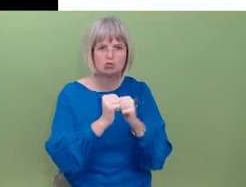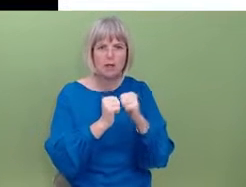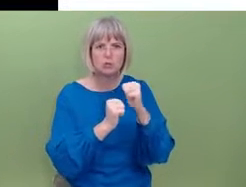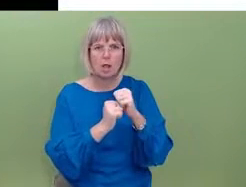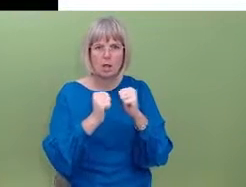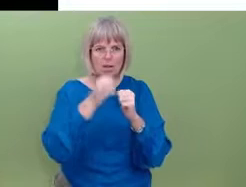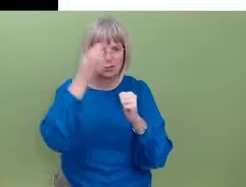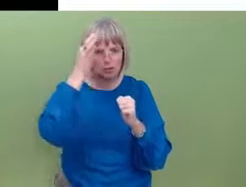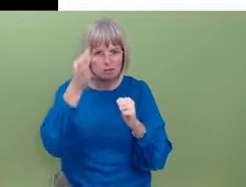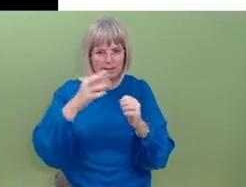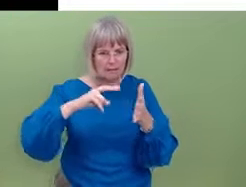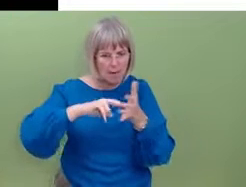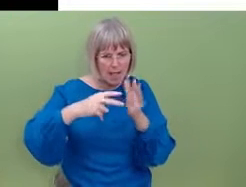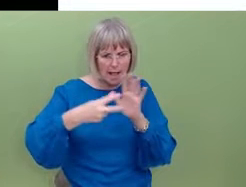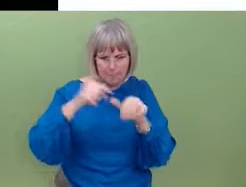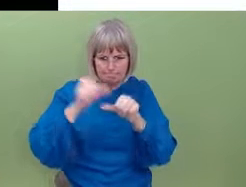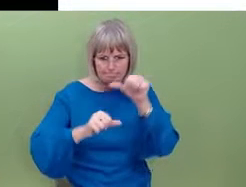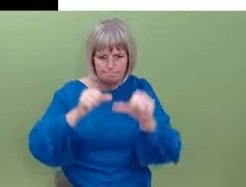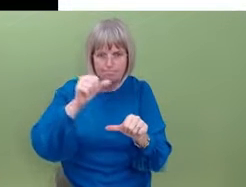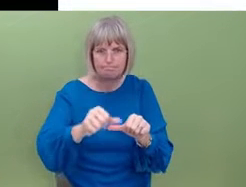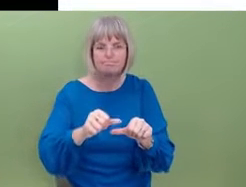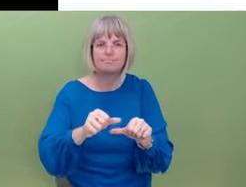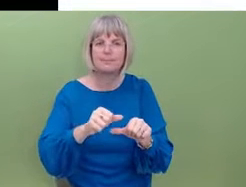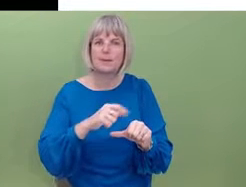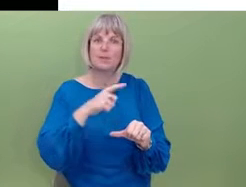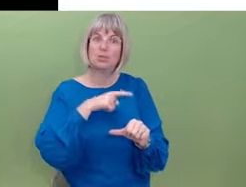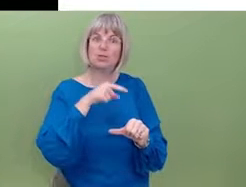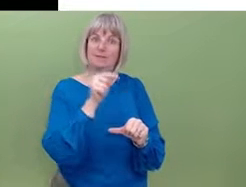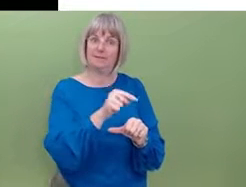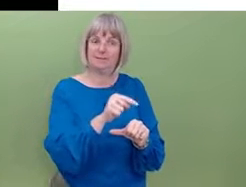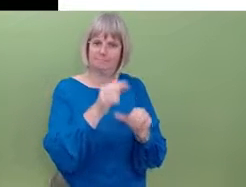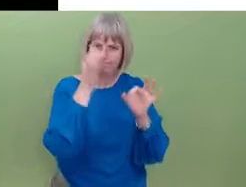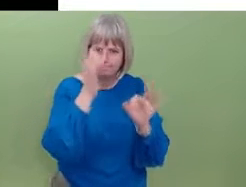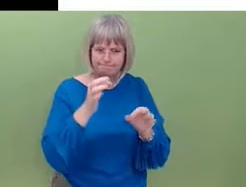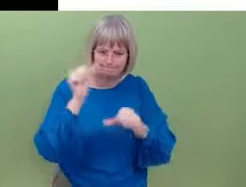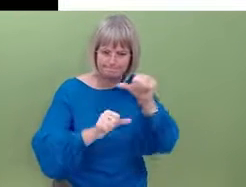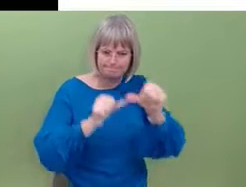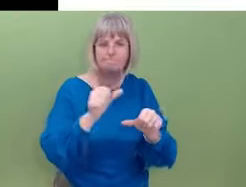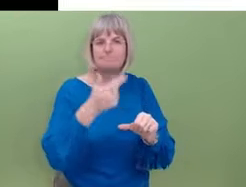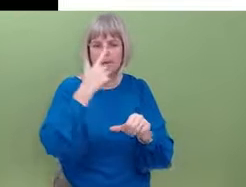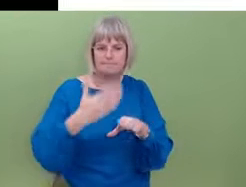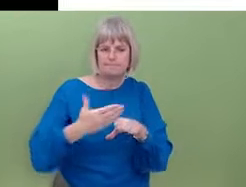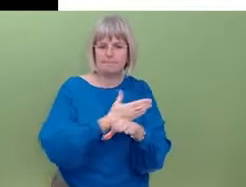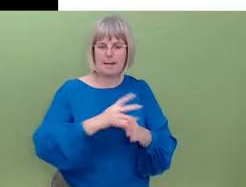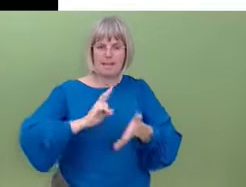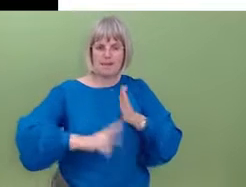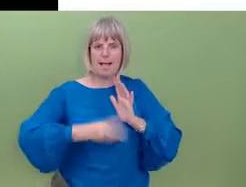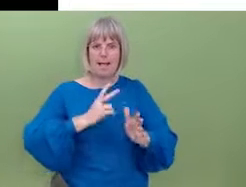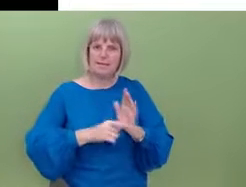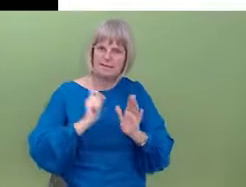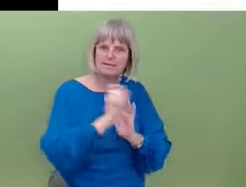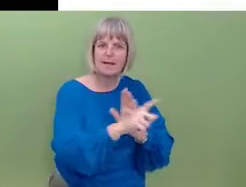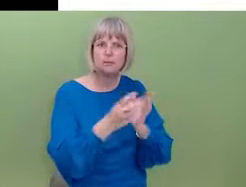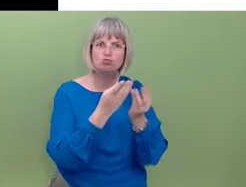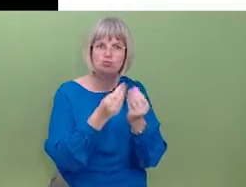plan. Because of this, we can plan for sessions and send out resources before the treatment starts. We can